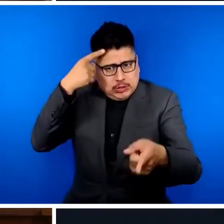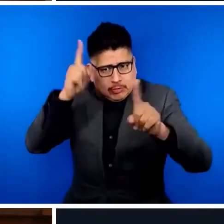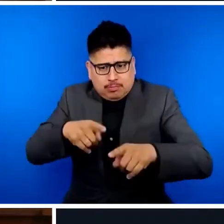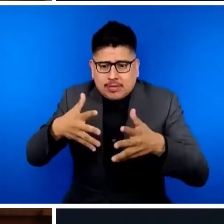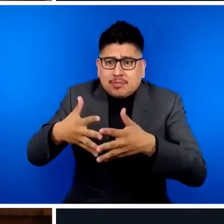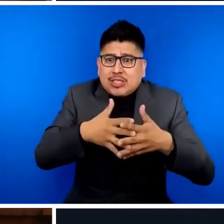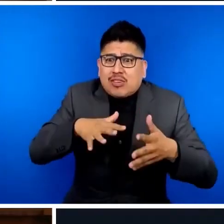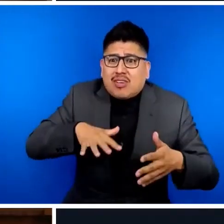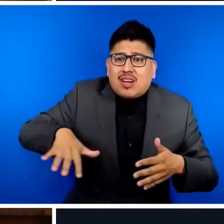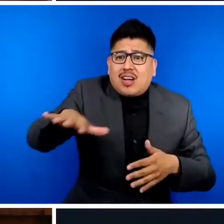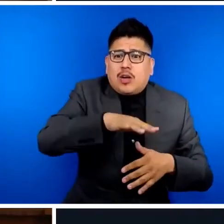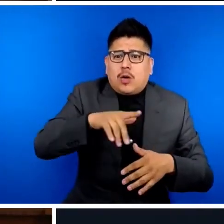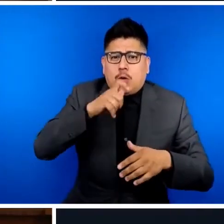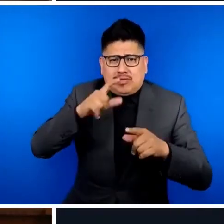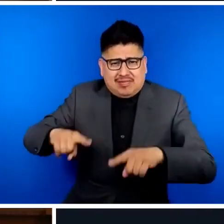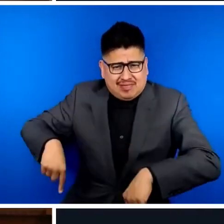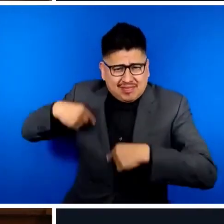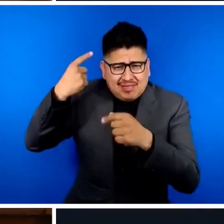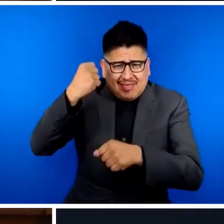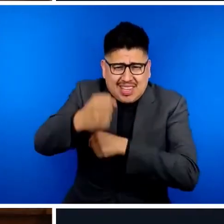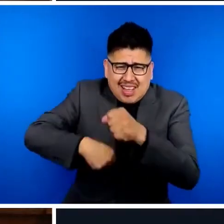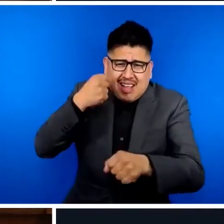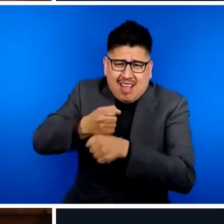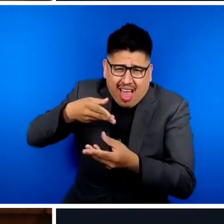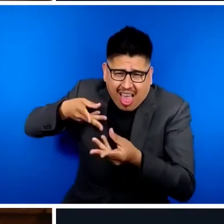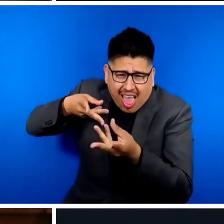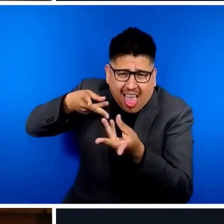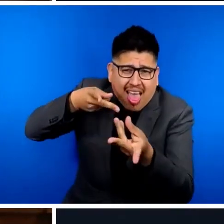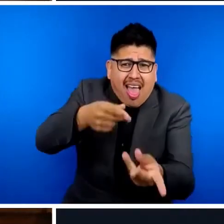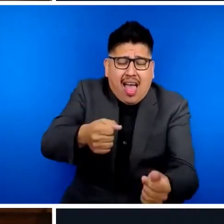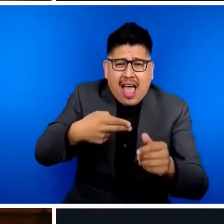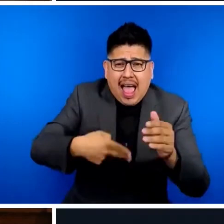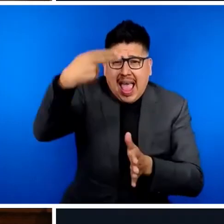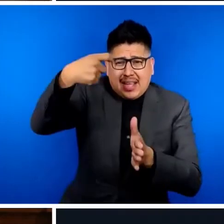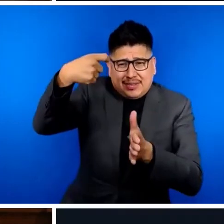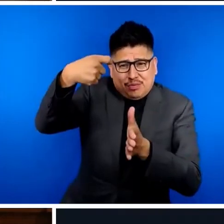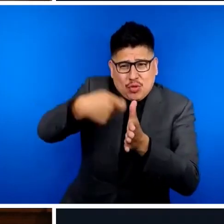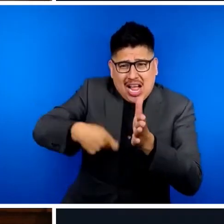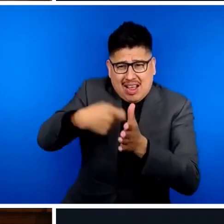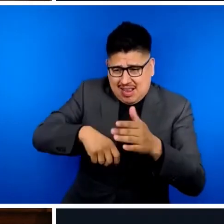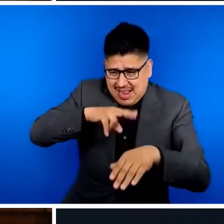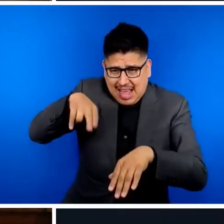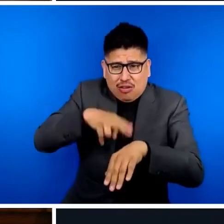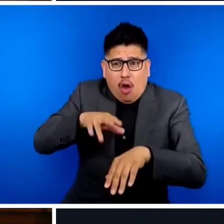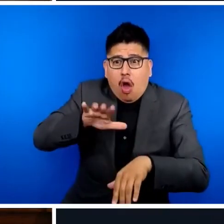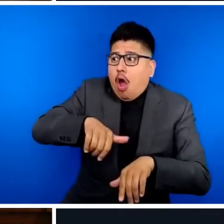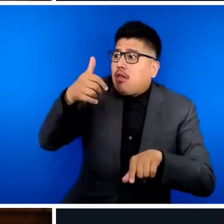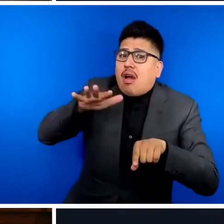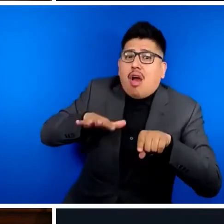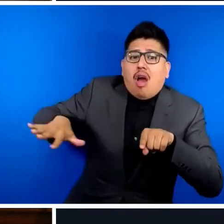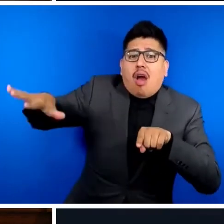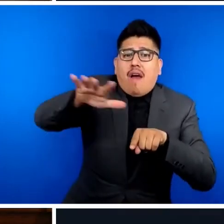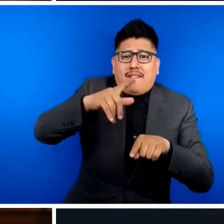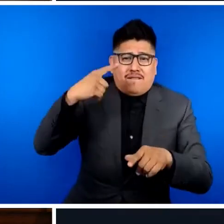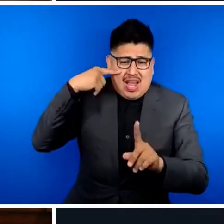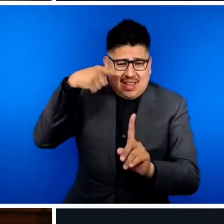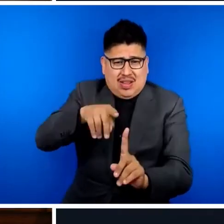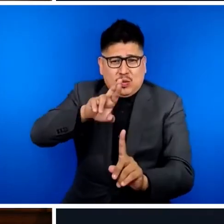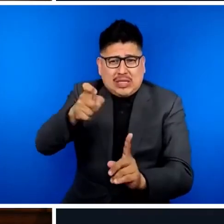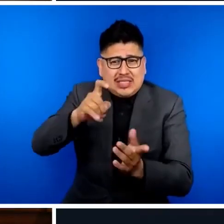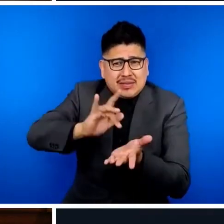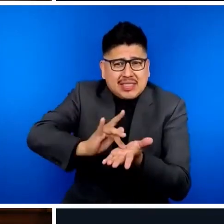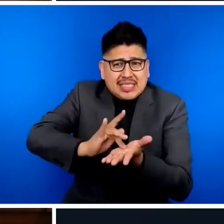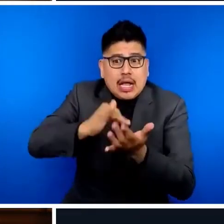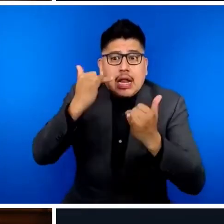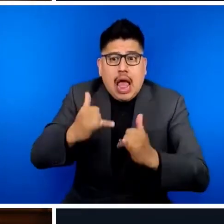far the highest prices of any nation anywhere in the world for prescription drugs will now pay the lowest price